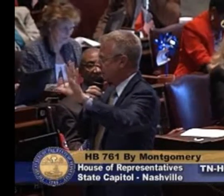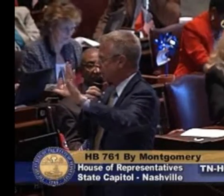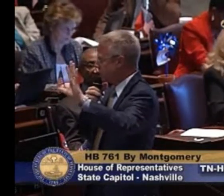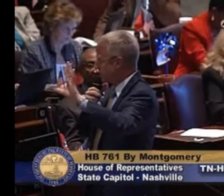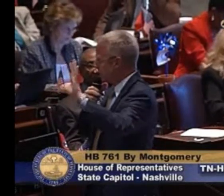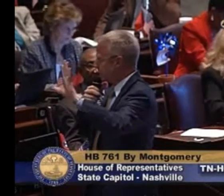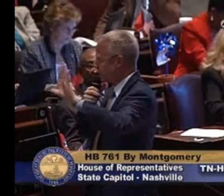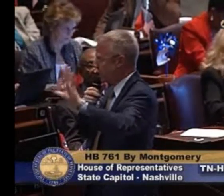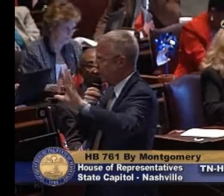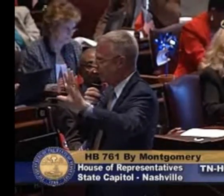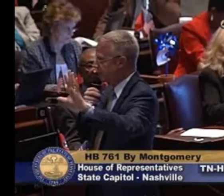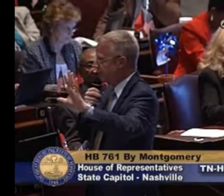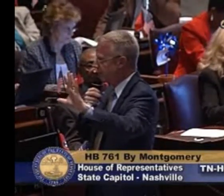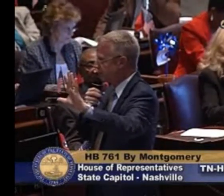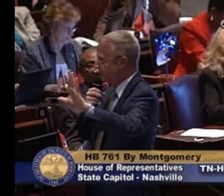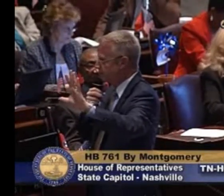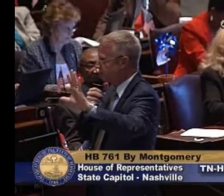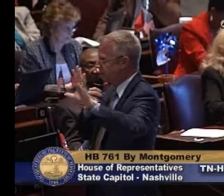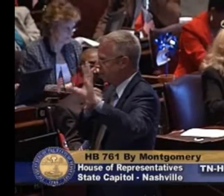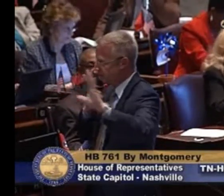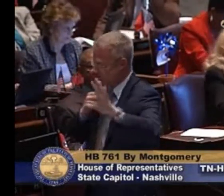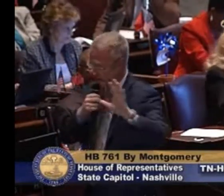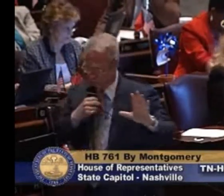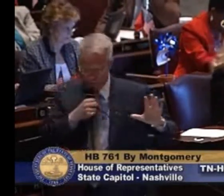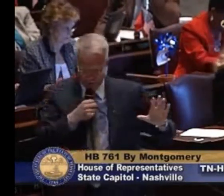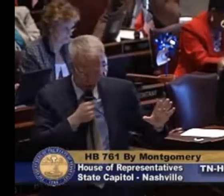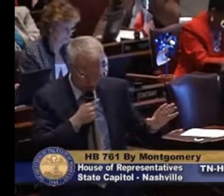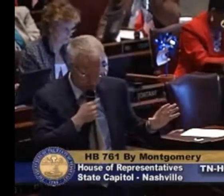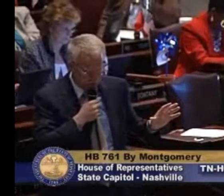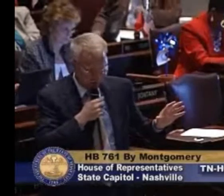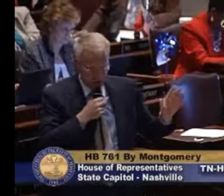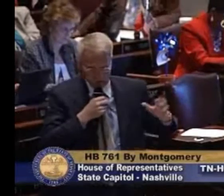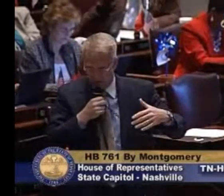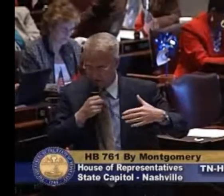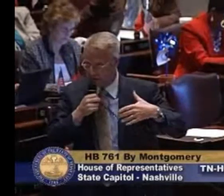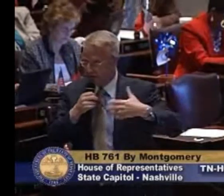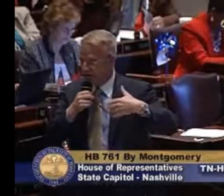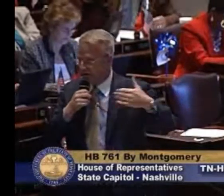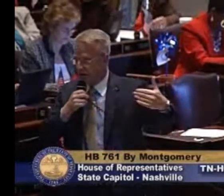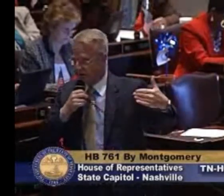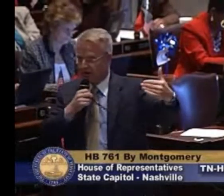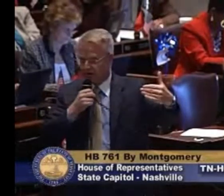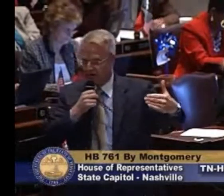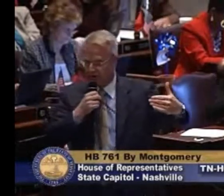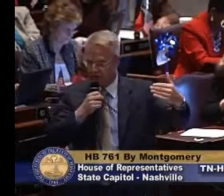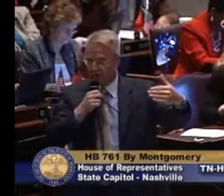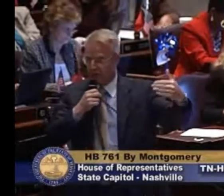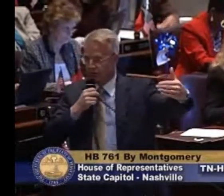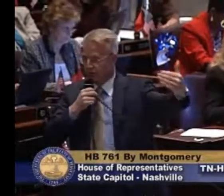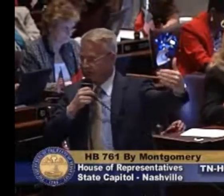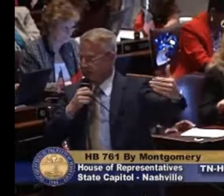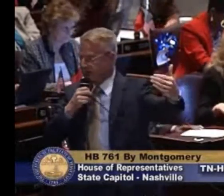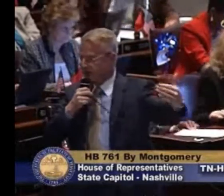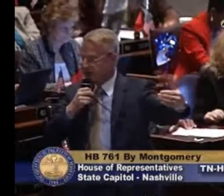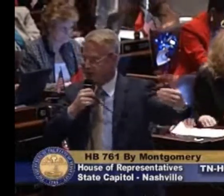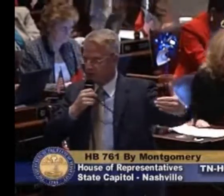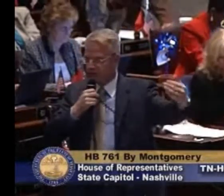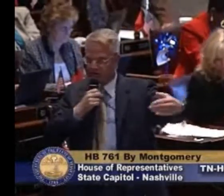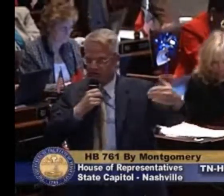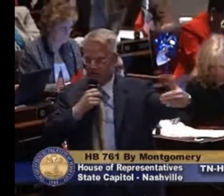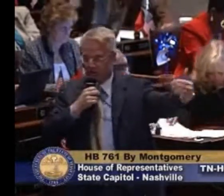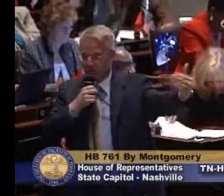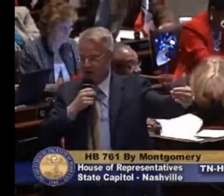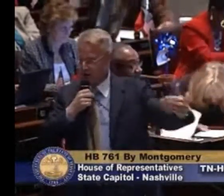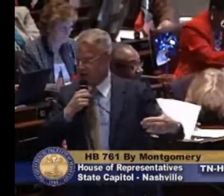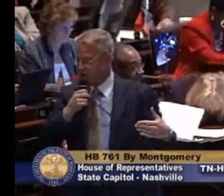the 40% for my health care, and we're going to pull that out. And we've exempted 10 care because they do it, but we also exempted 10 care because